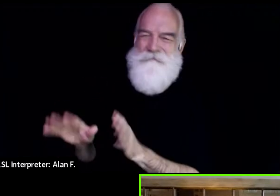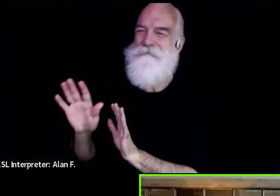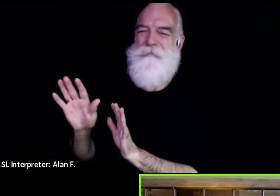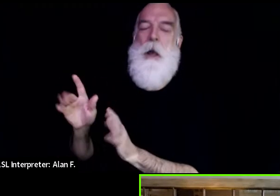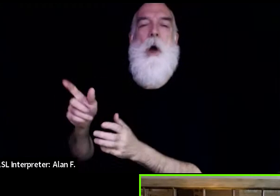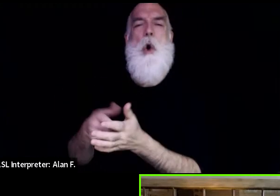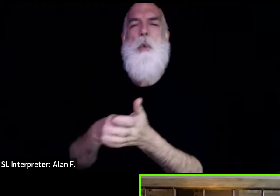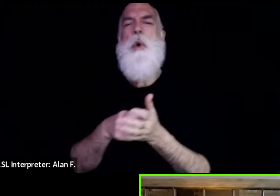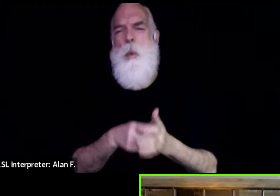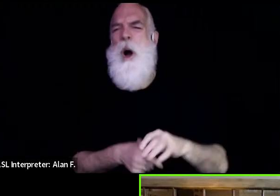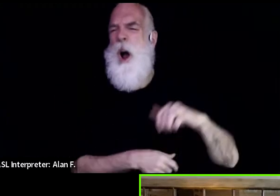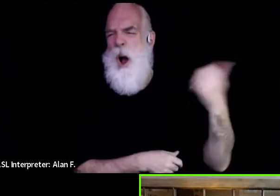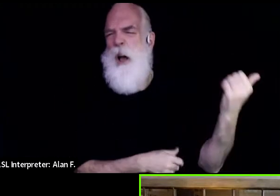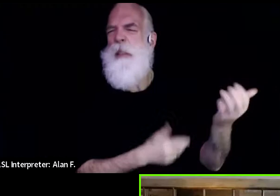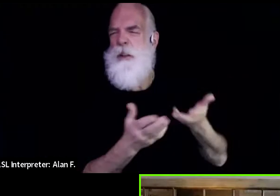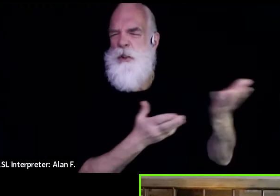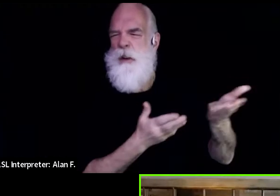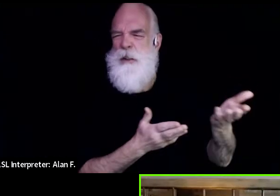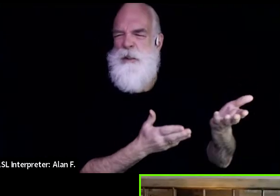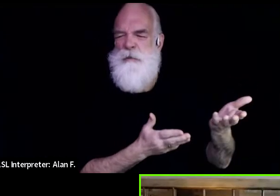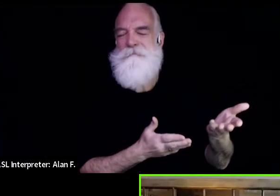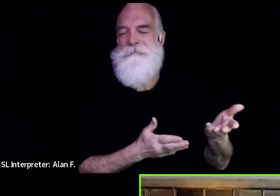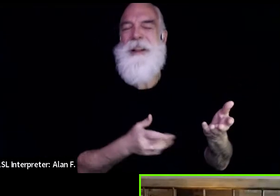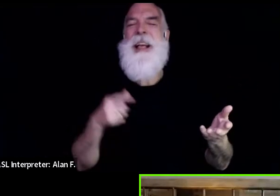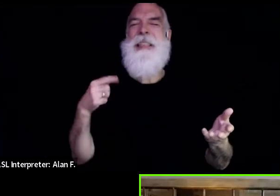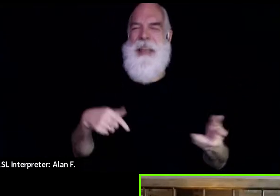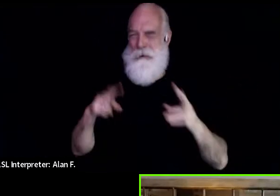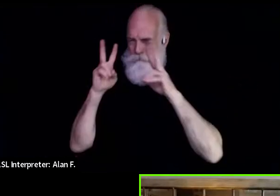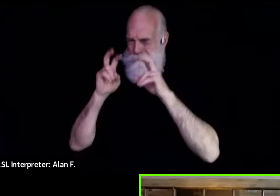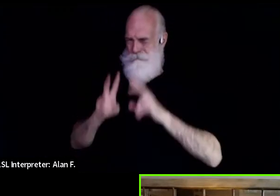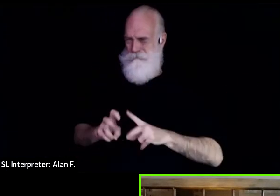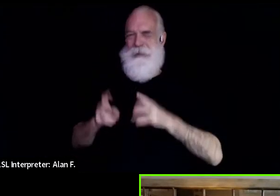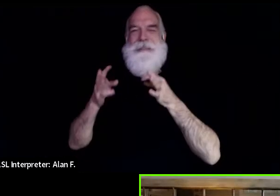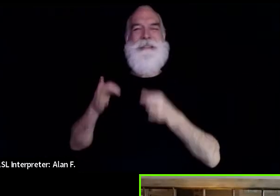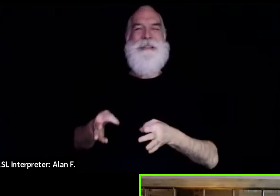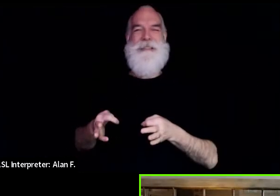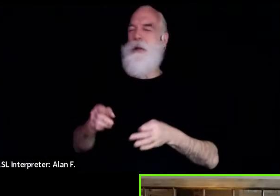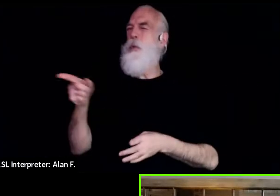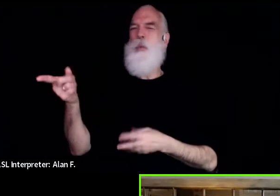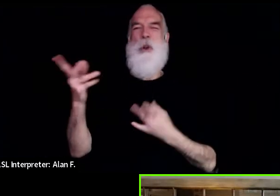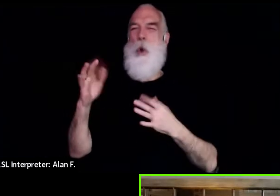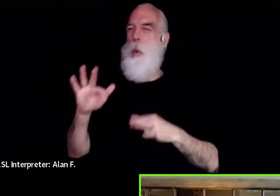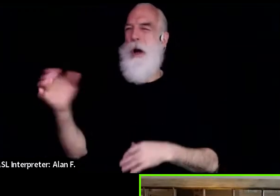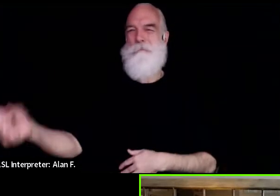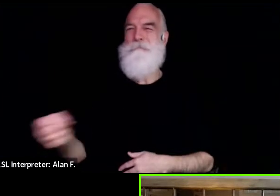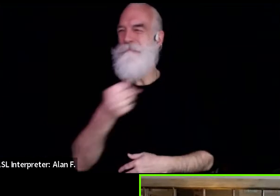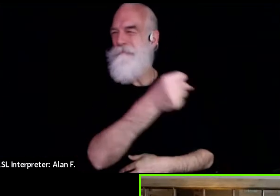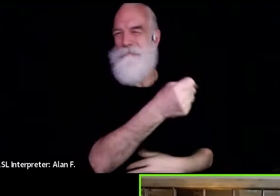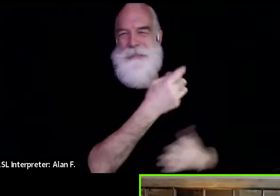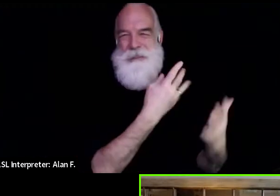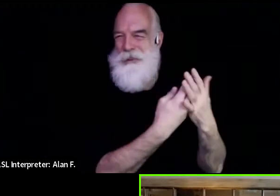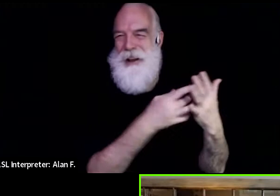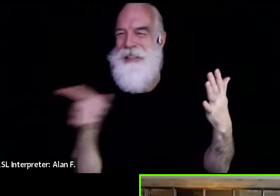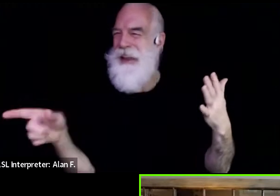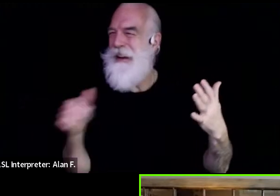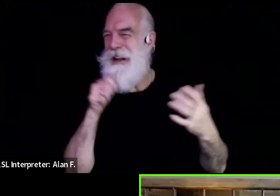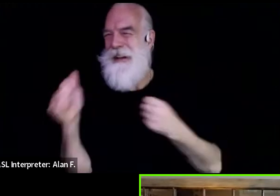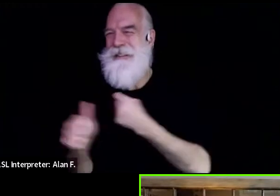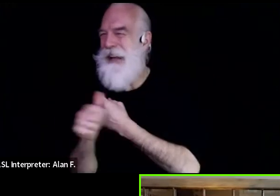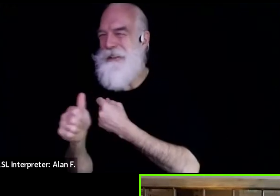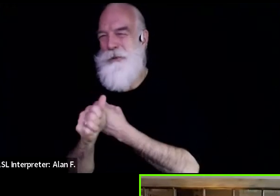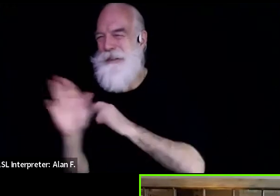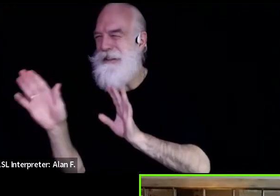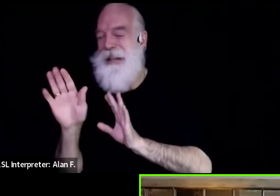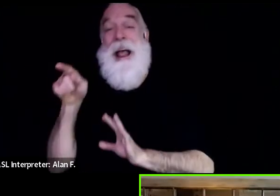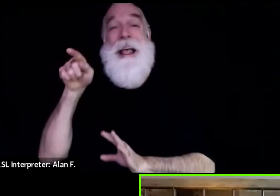the assistance they need. So it's not taking up space in our jail. They aren't a threat. They need help. That's